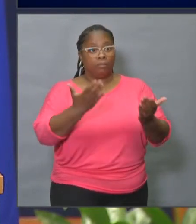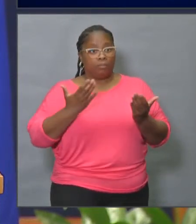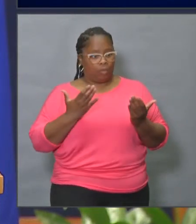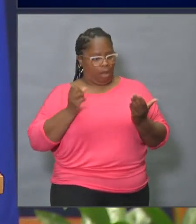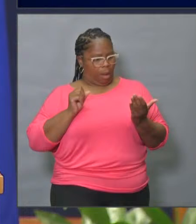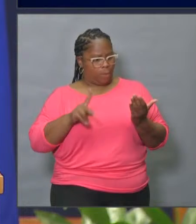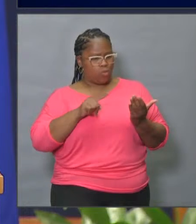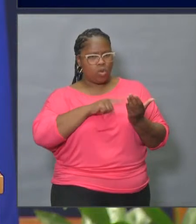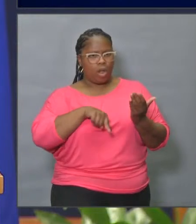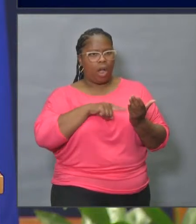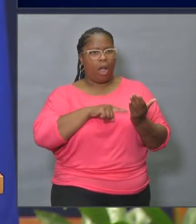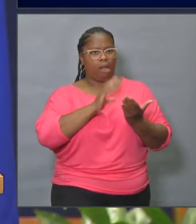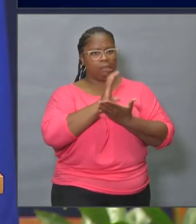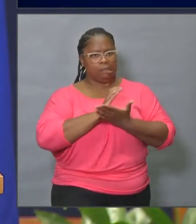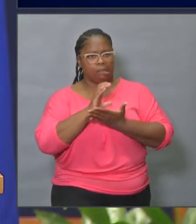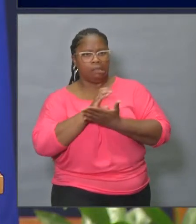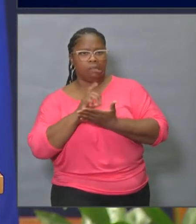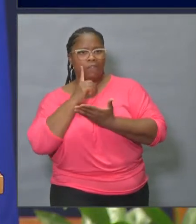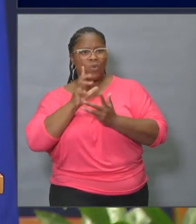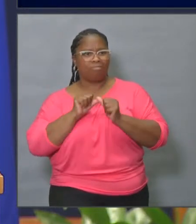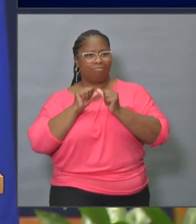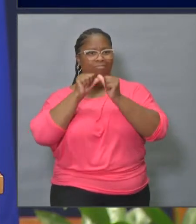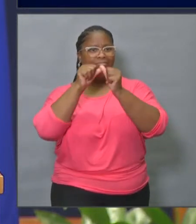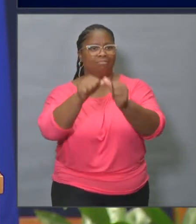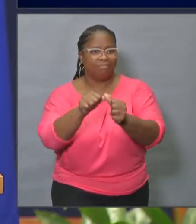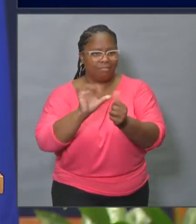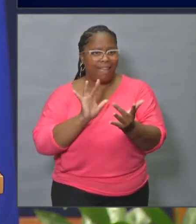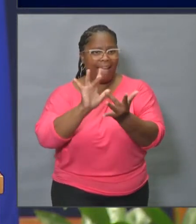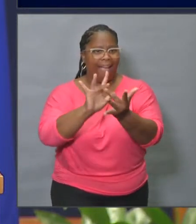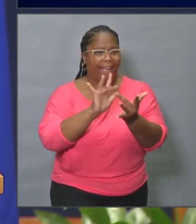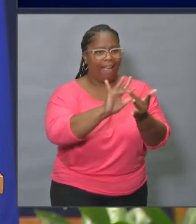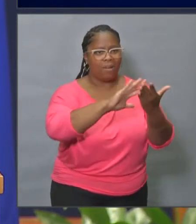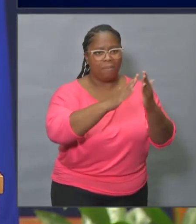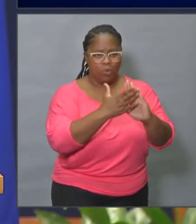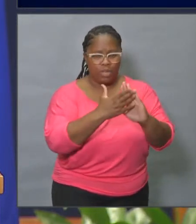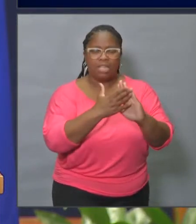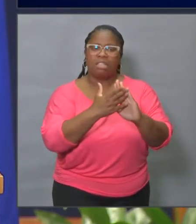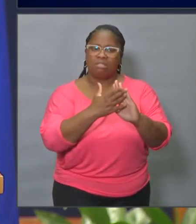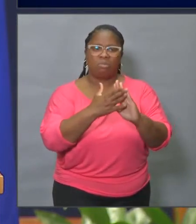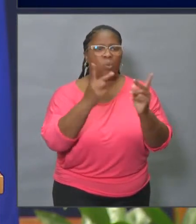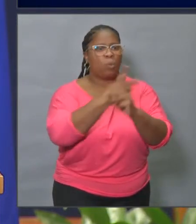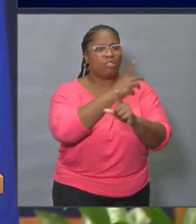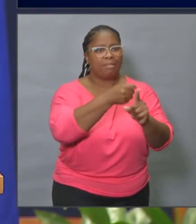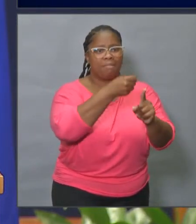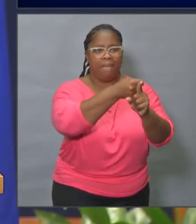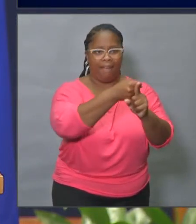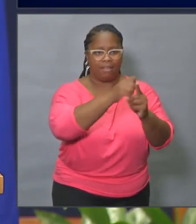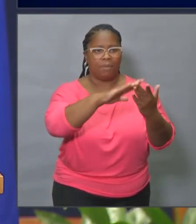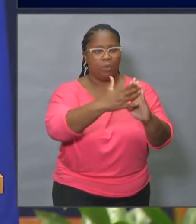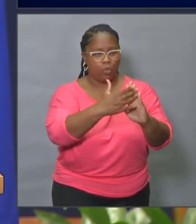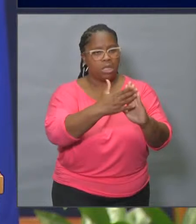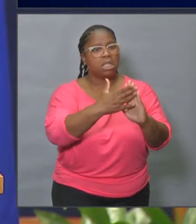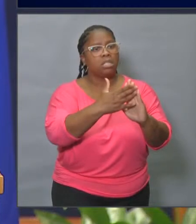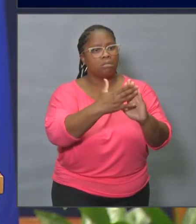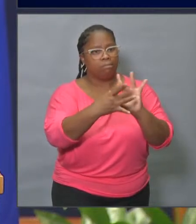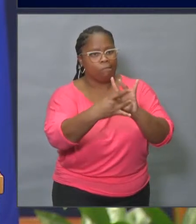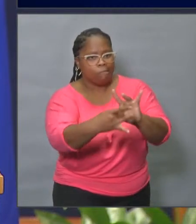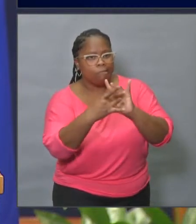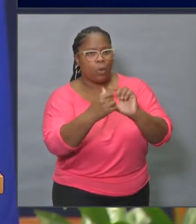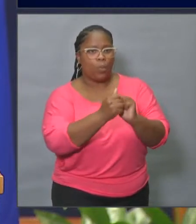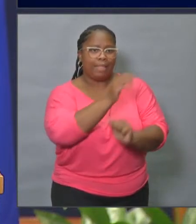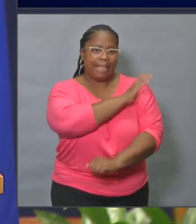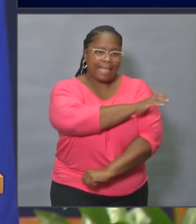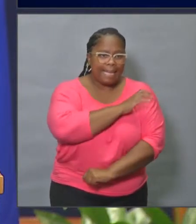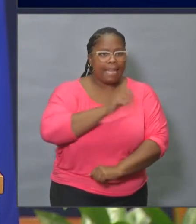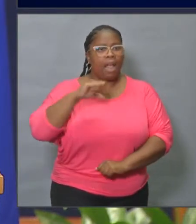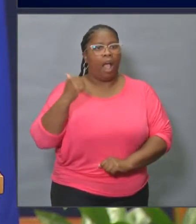sustainable community-driven outreach in highly impacted communities in collaboration with clinics and other key community